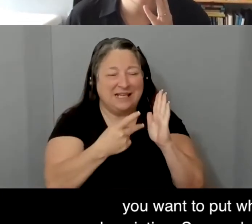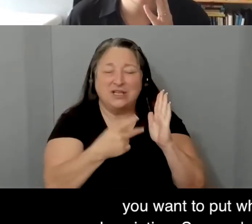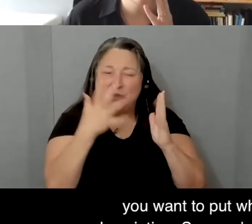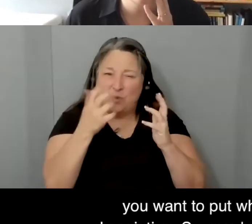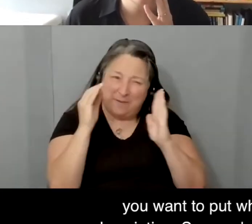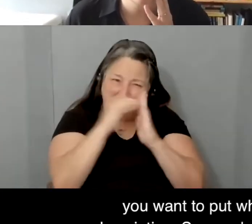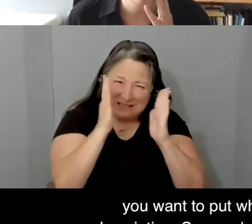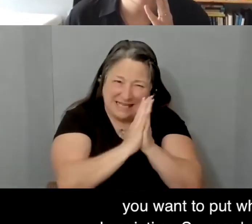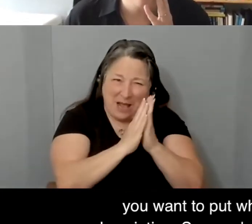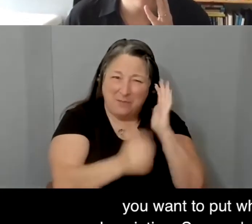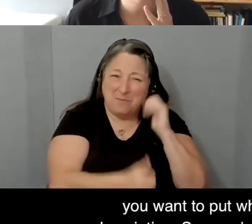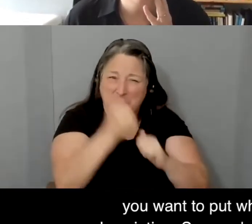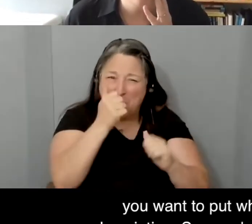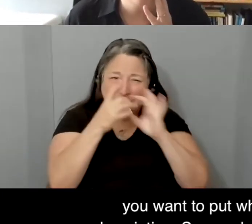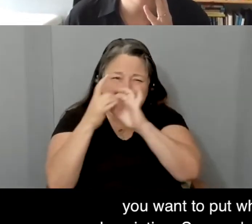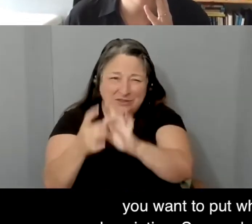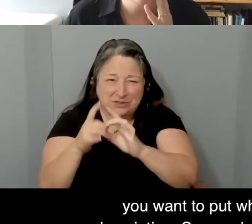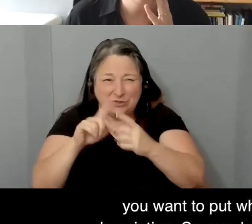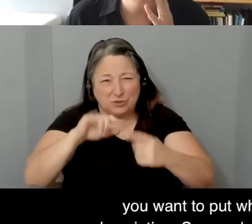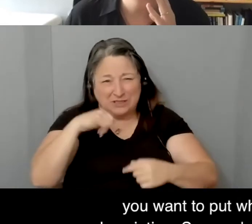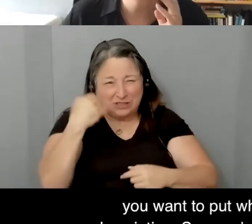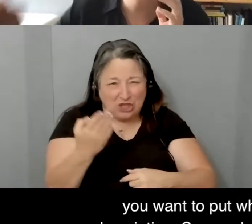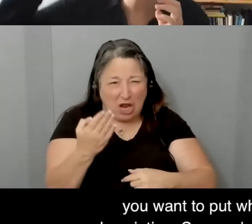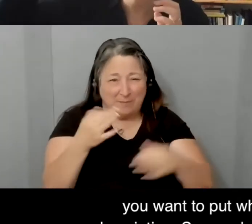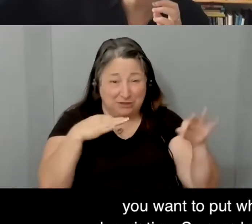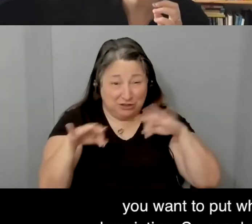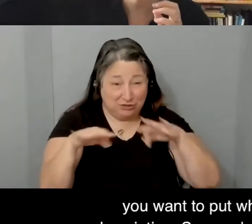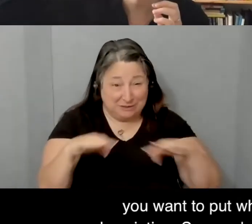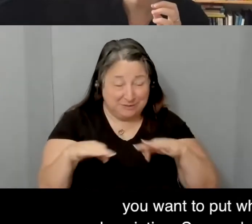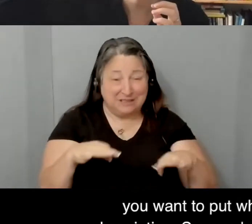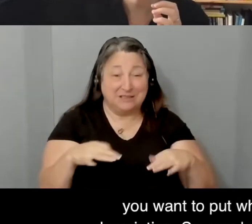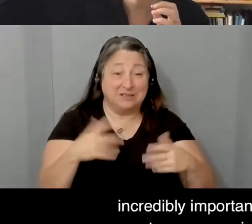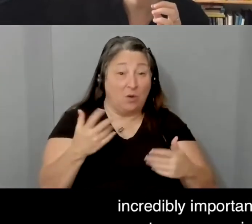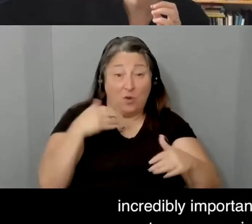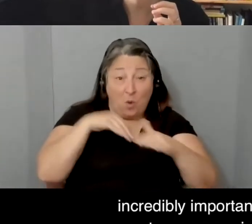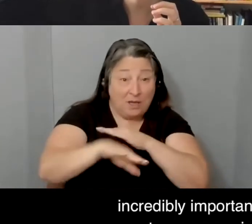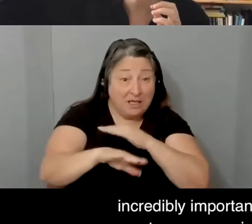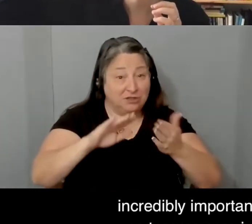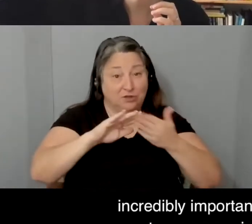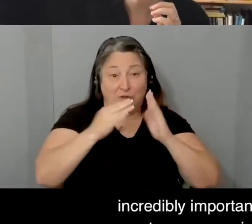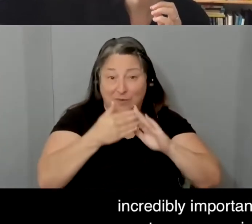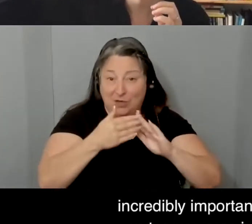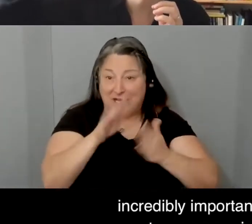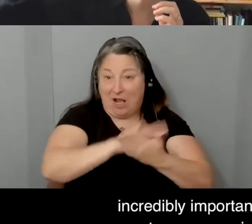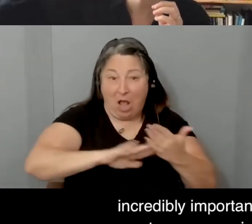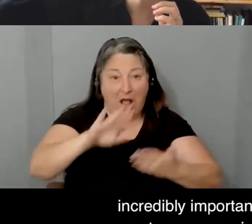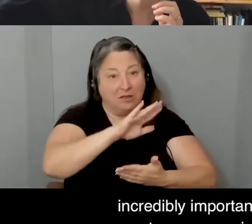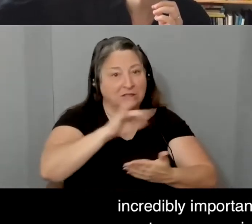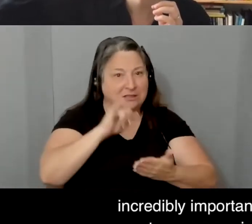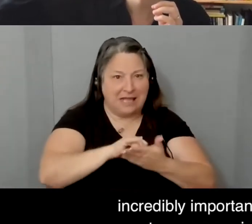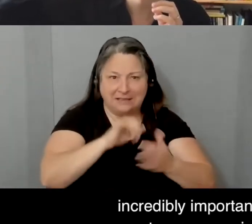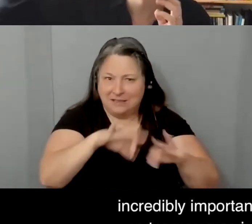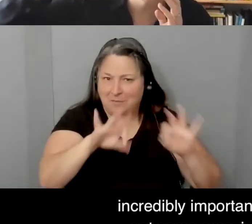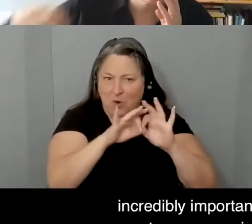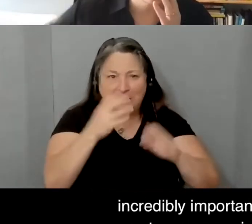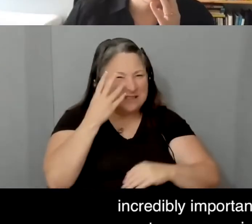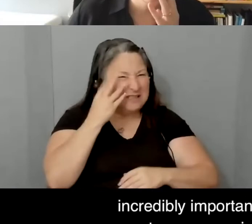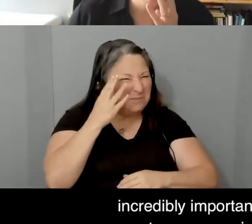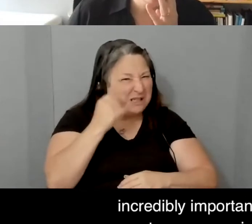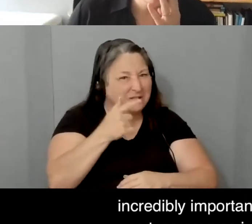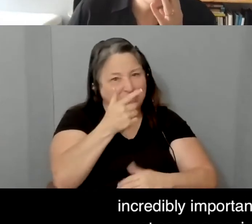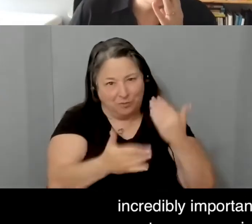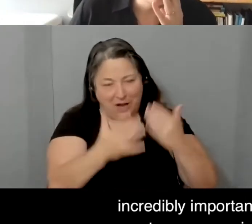to the job description. So, going to community college, incredibly important experience. You probably got some